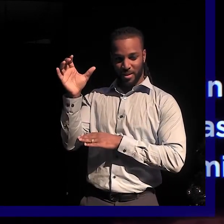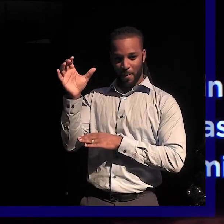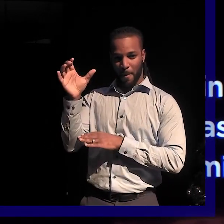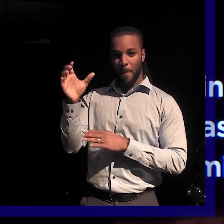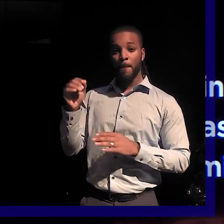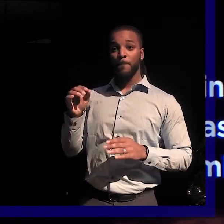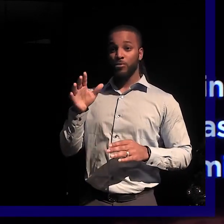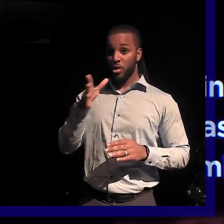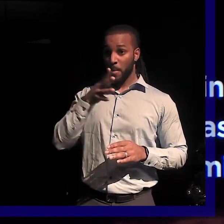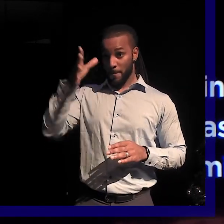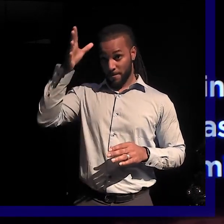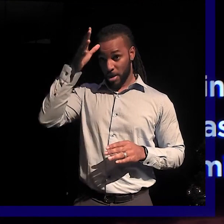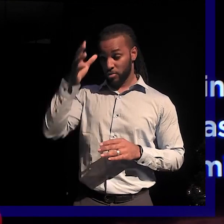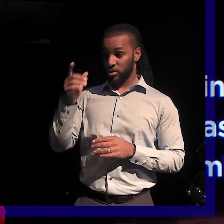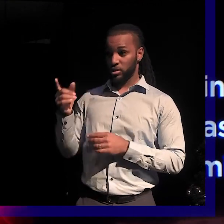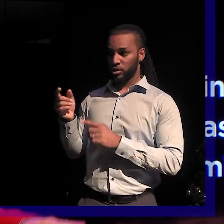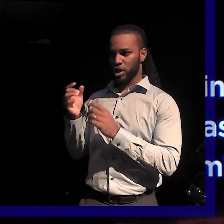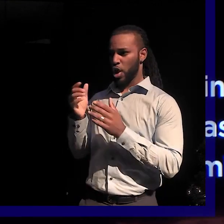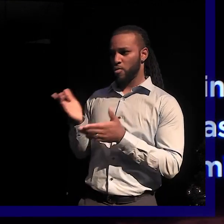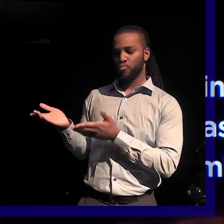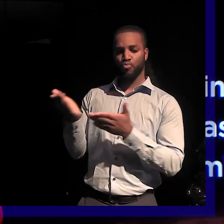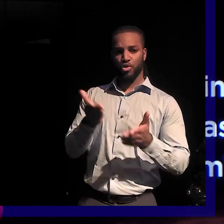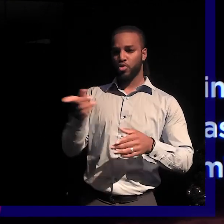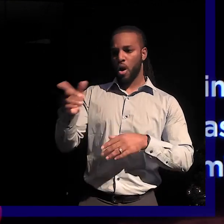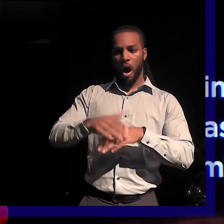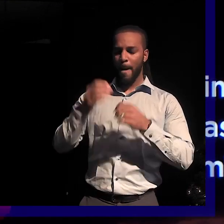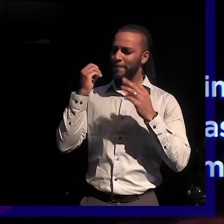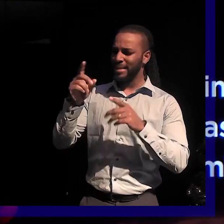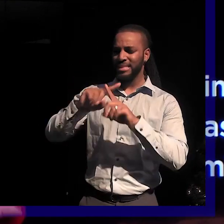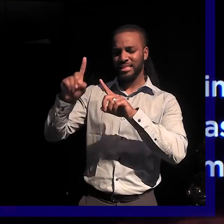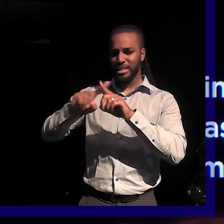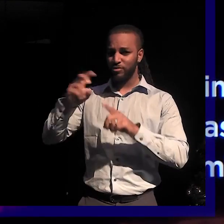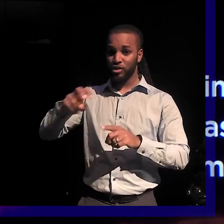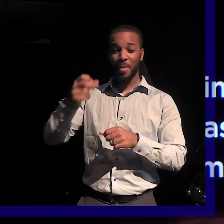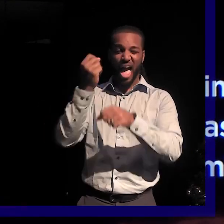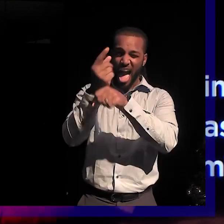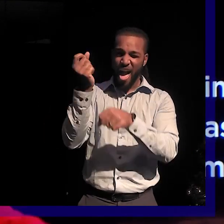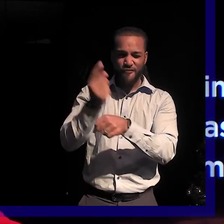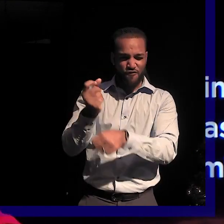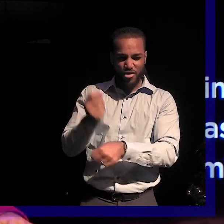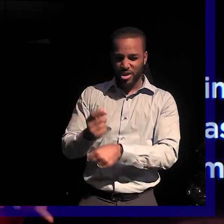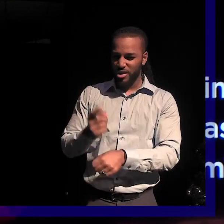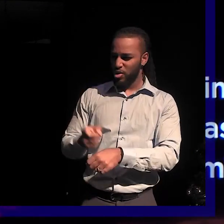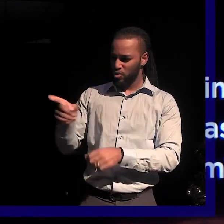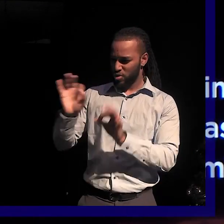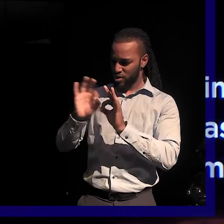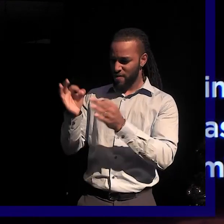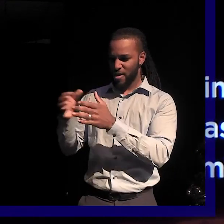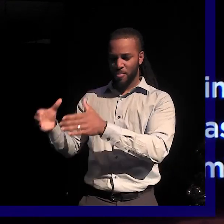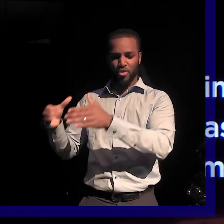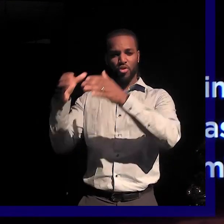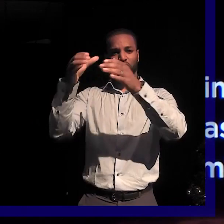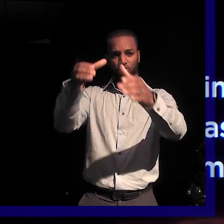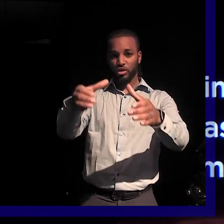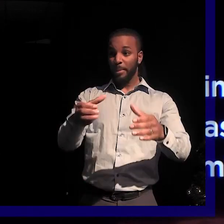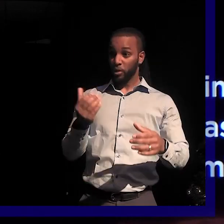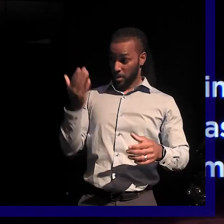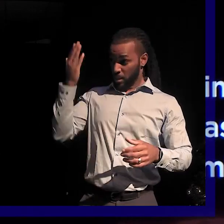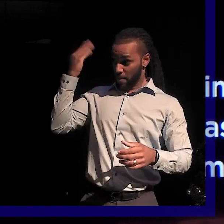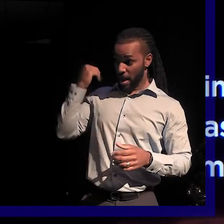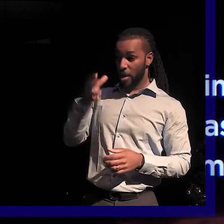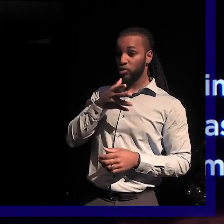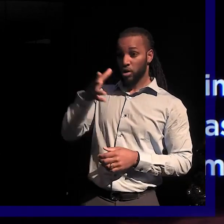And they've taken you on a ton of trips in your life. You've been on a bunch. Every year they take you on a trip. You have a track record of